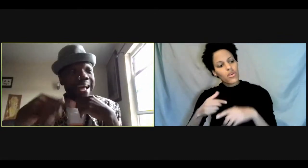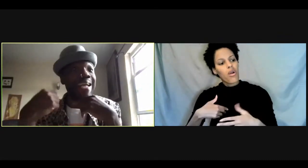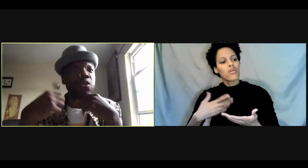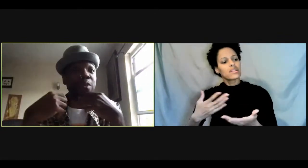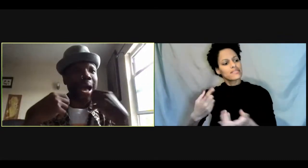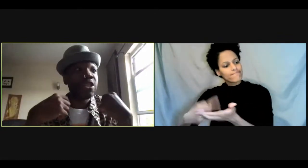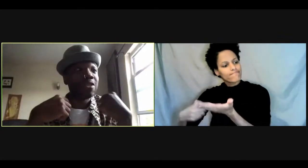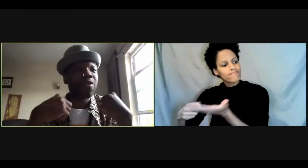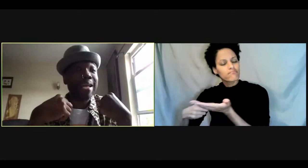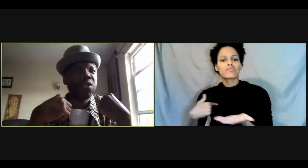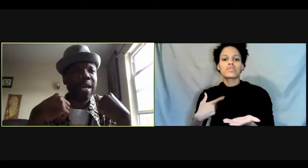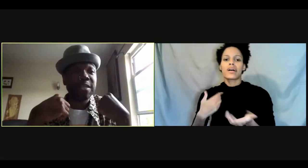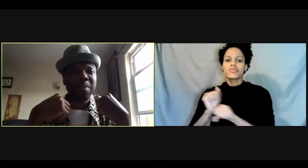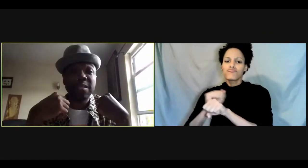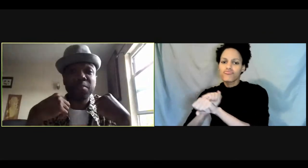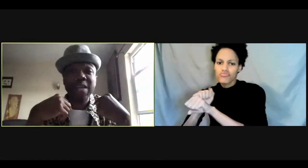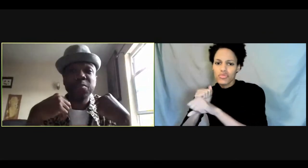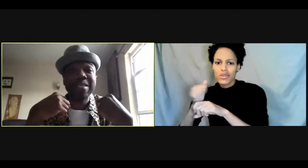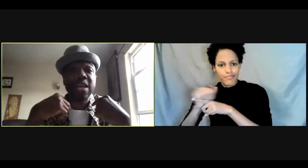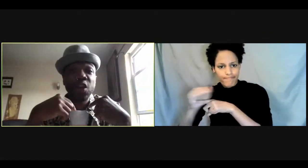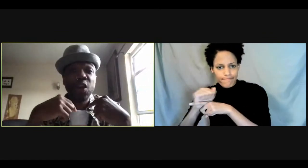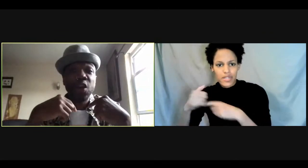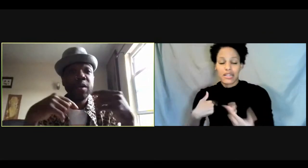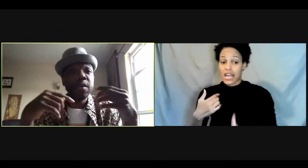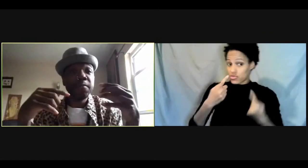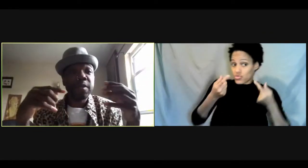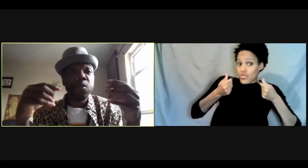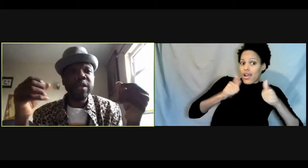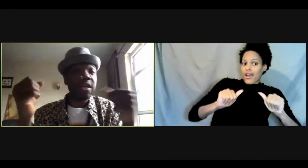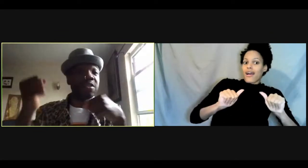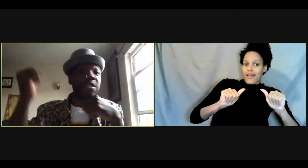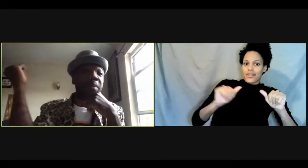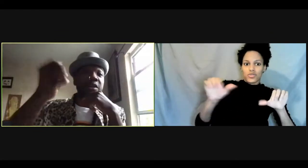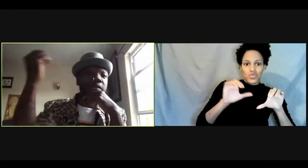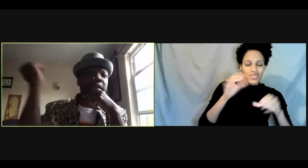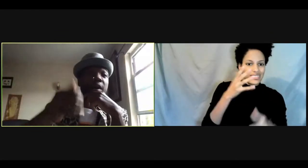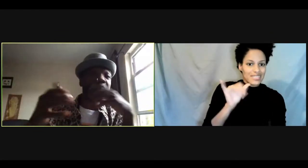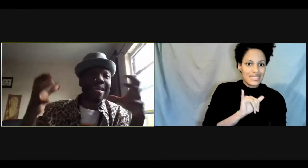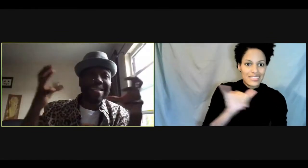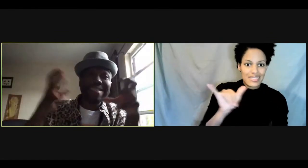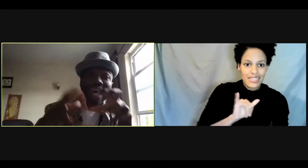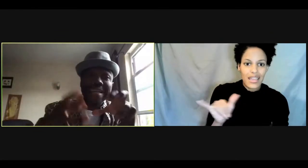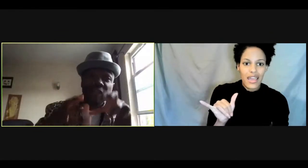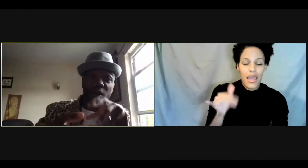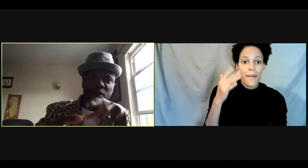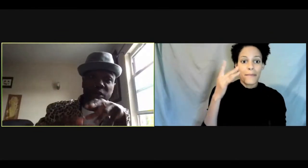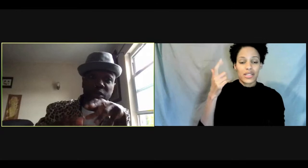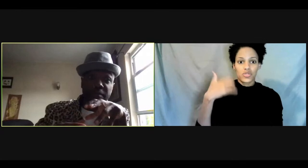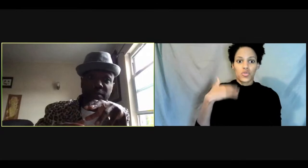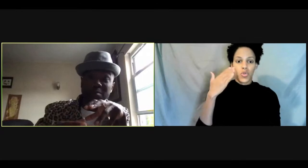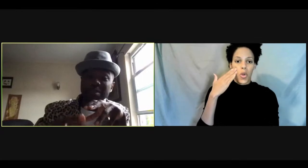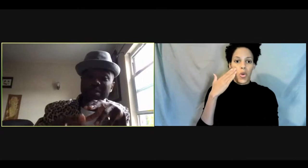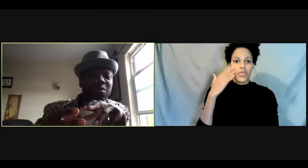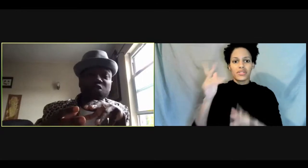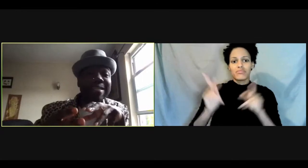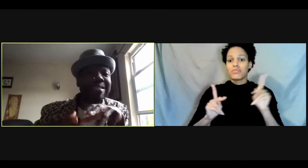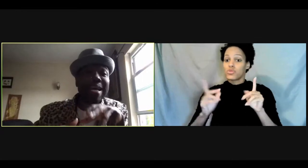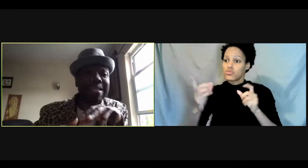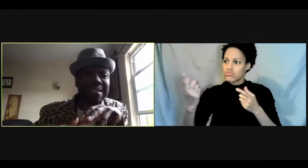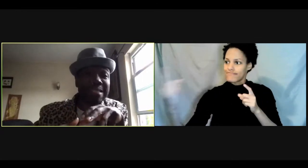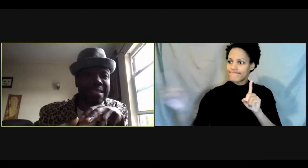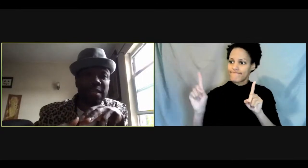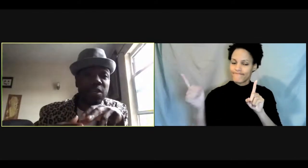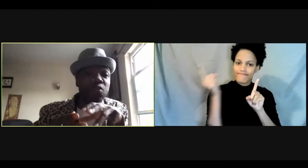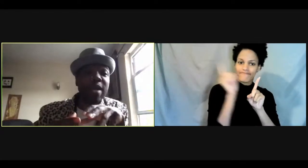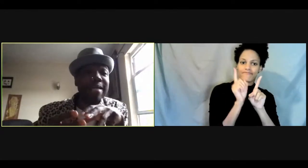I try to do that as best as possible because I know there's spears coming inside the culture from just straight